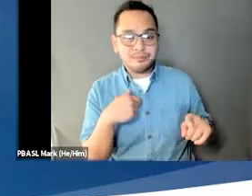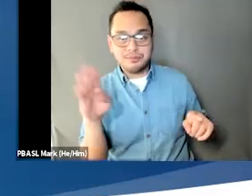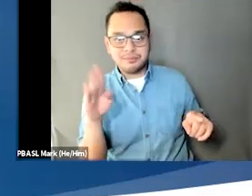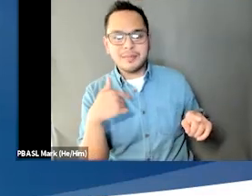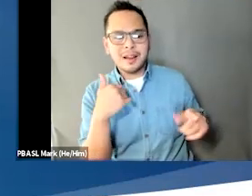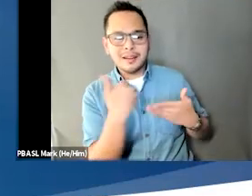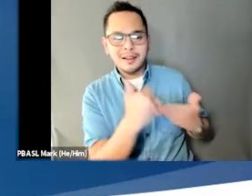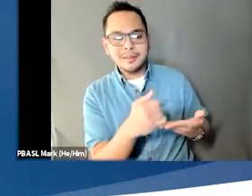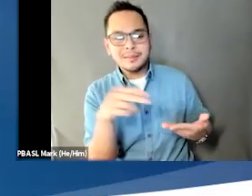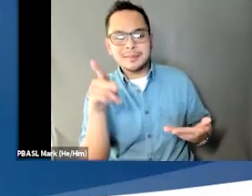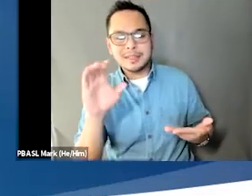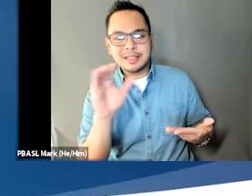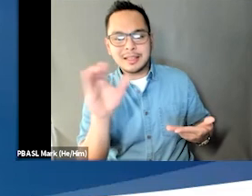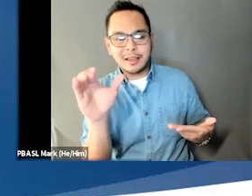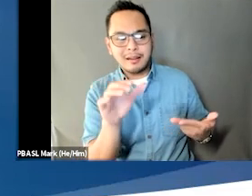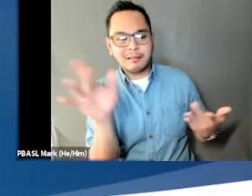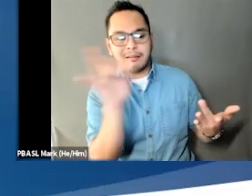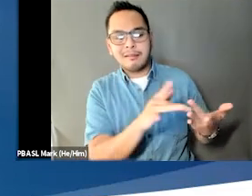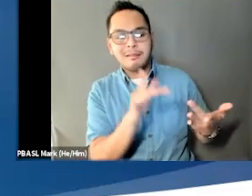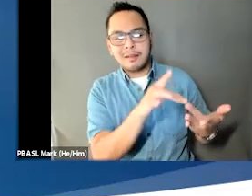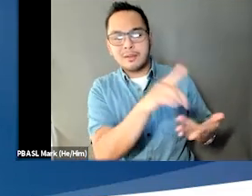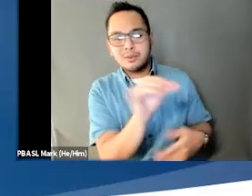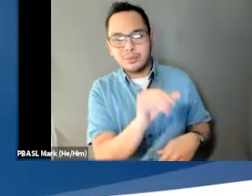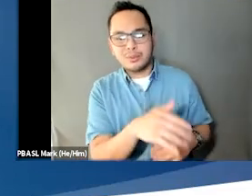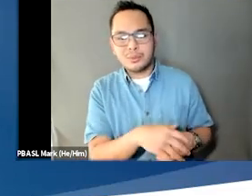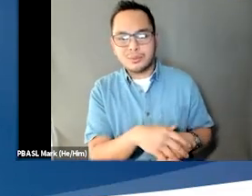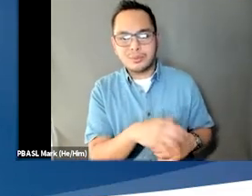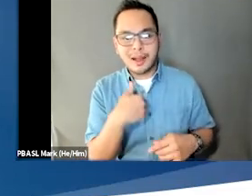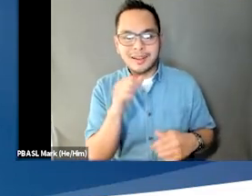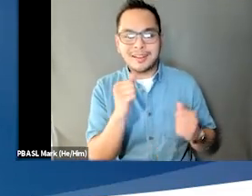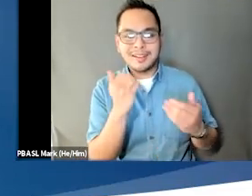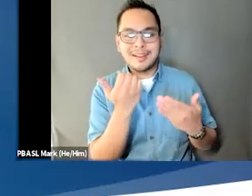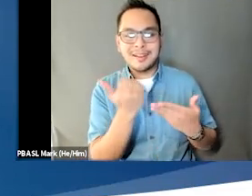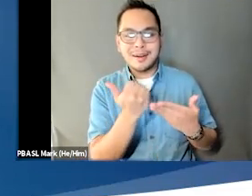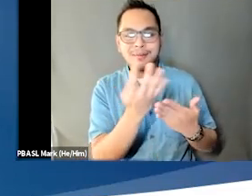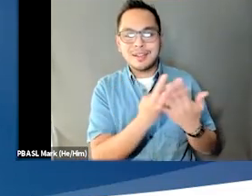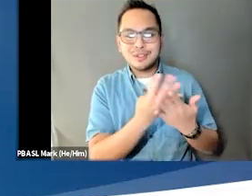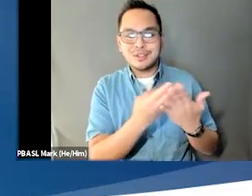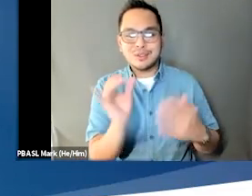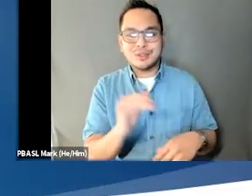ping Cynthia too to get in touch with her. Thank you, I can Barb. help filter if necessary. Thank you.